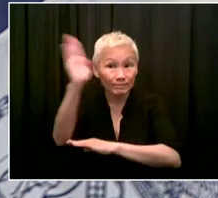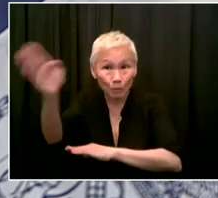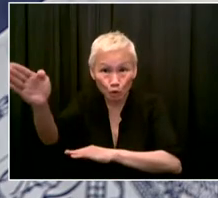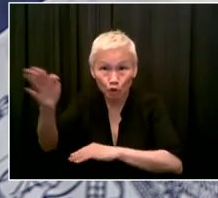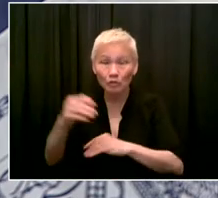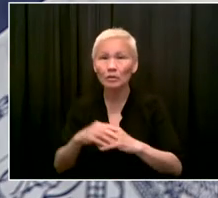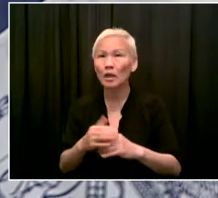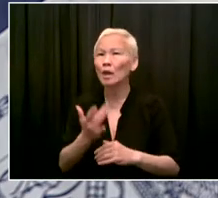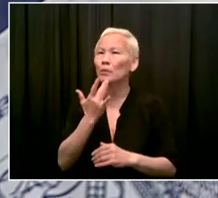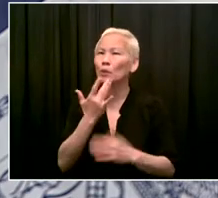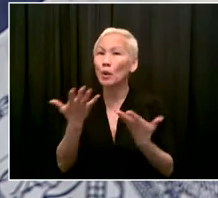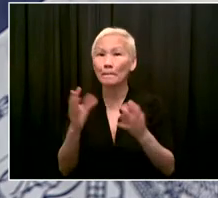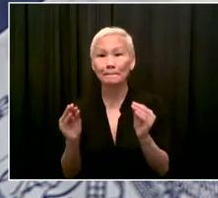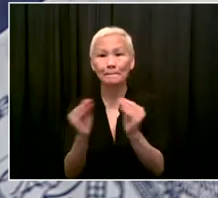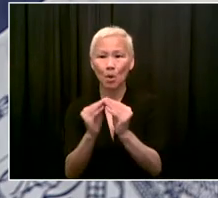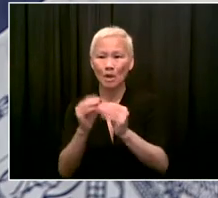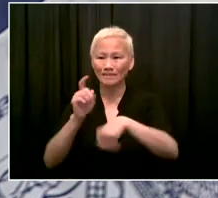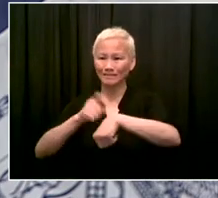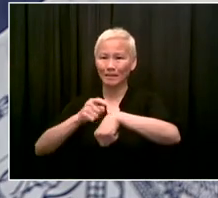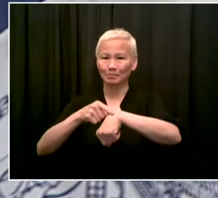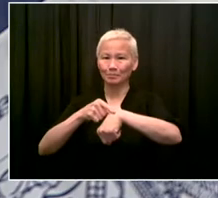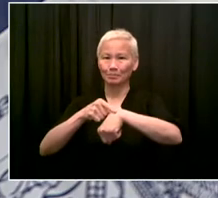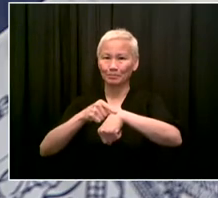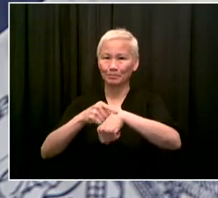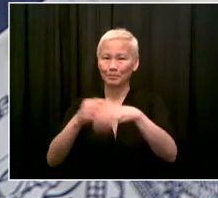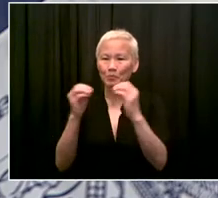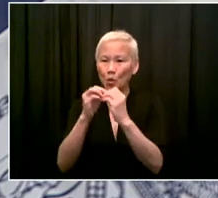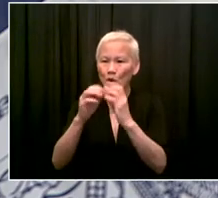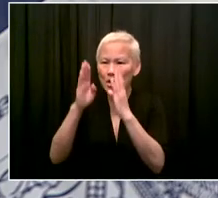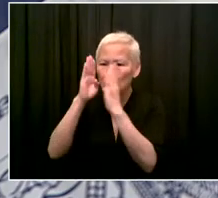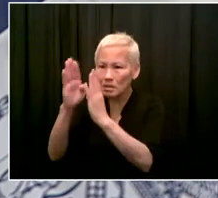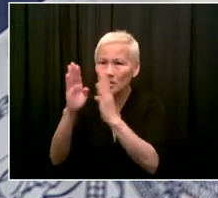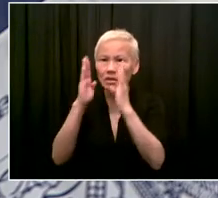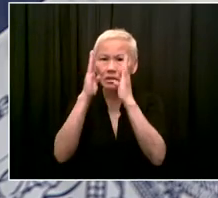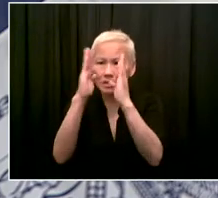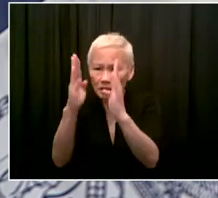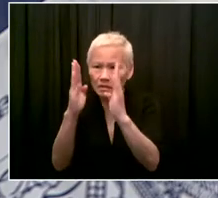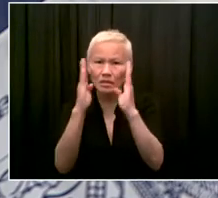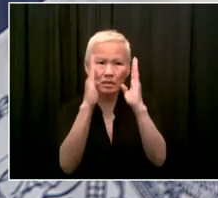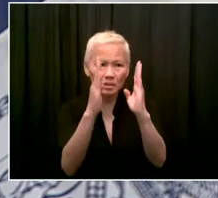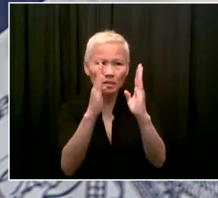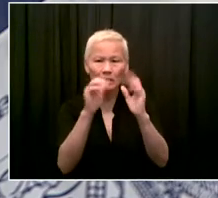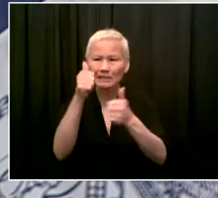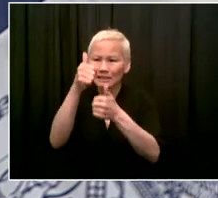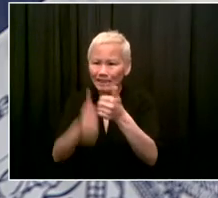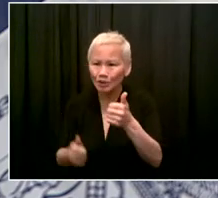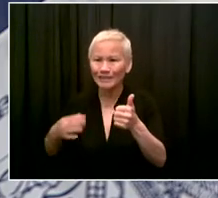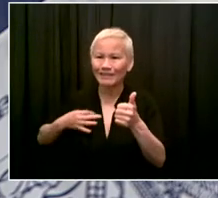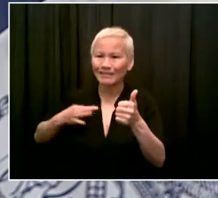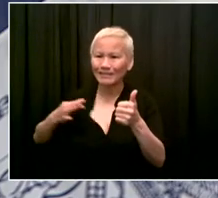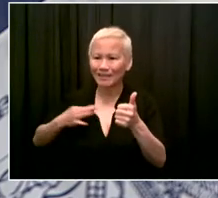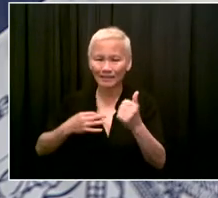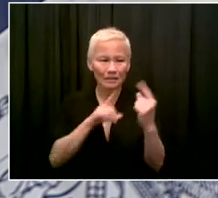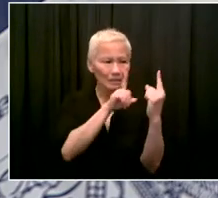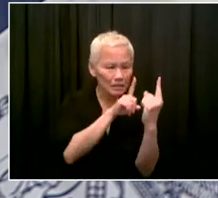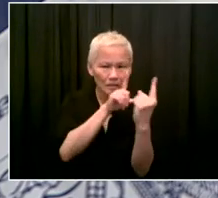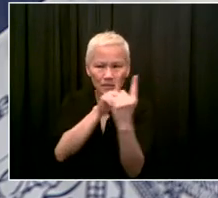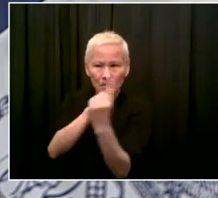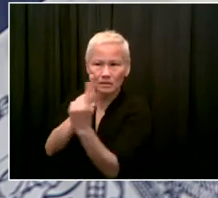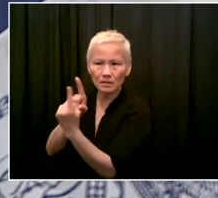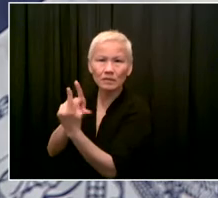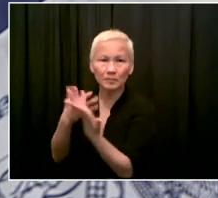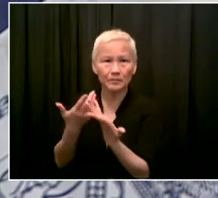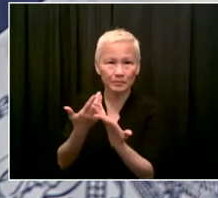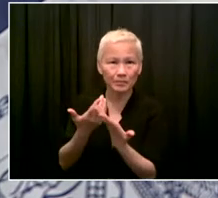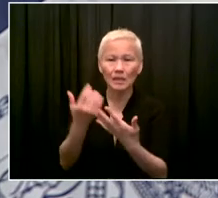really make sure people understand everything they need to know about a candidate, and that's what we depend on the media for. The next is Jeff Mays from the New